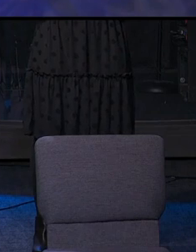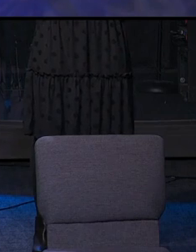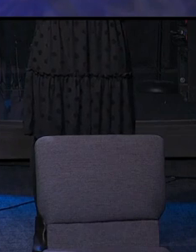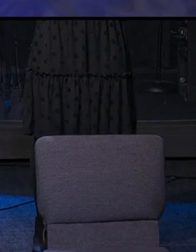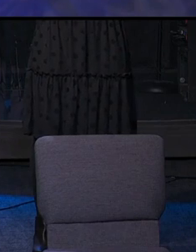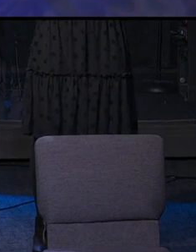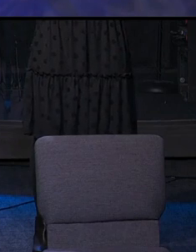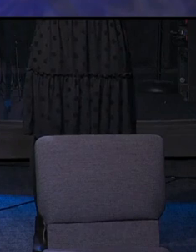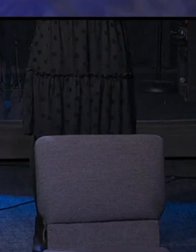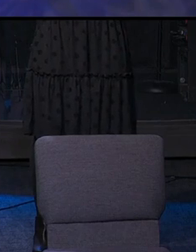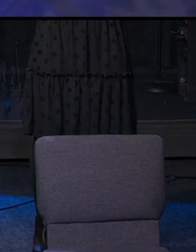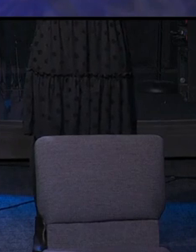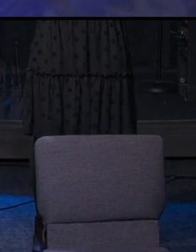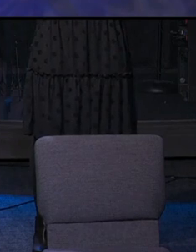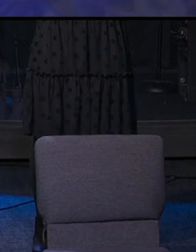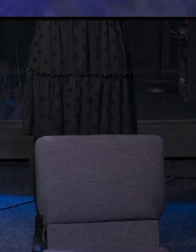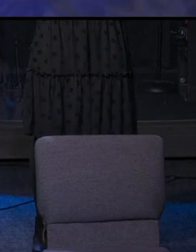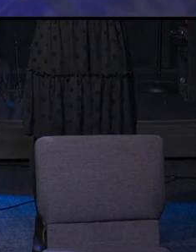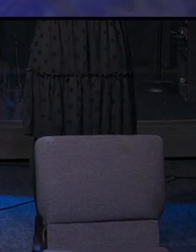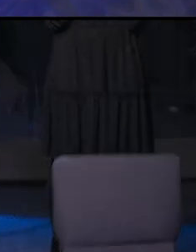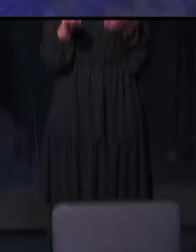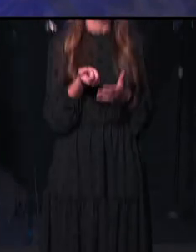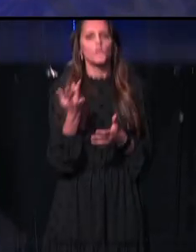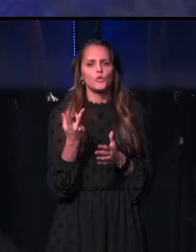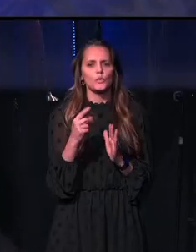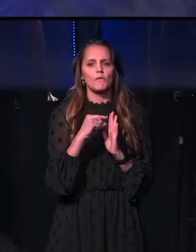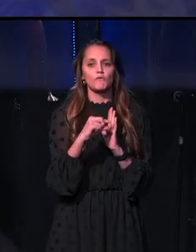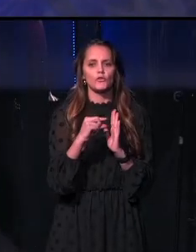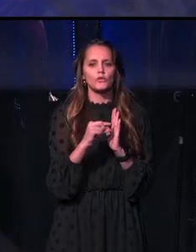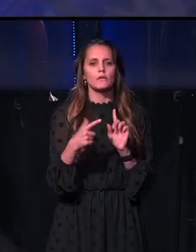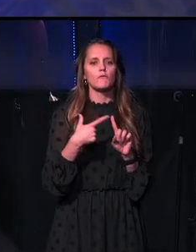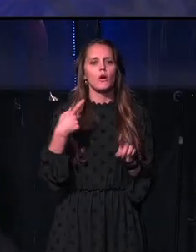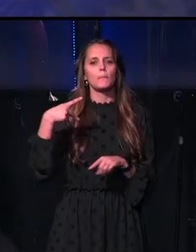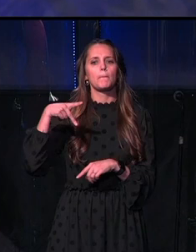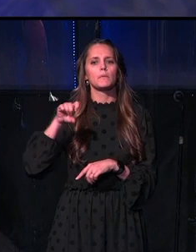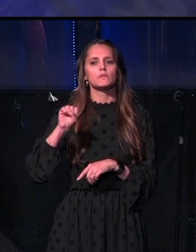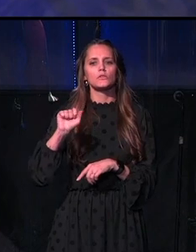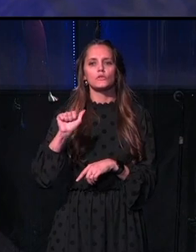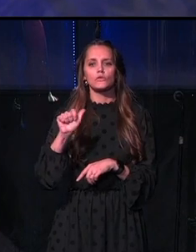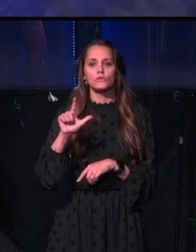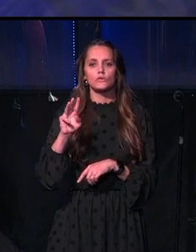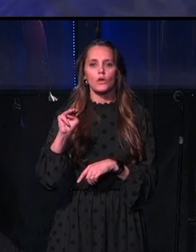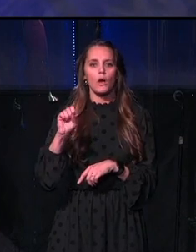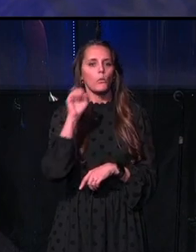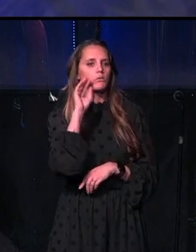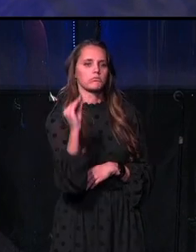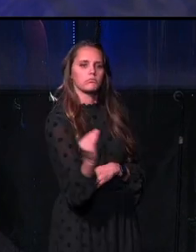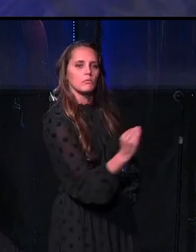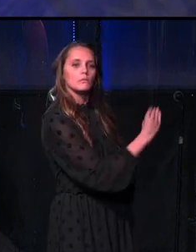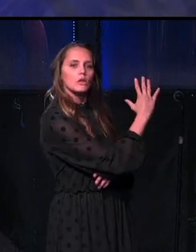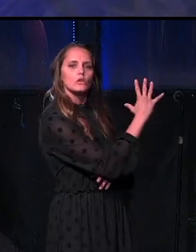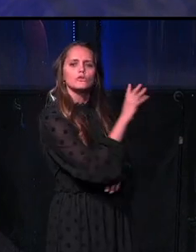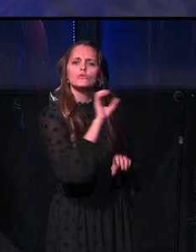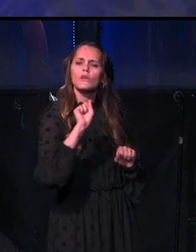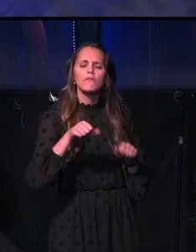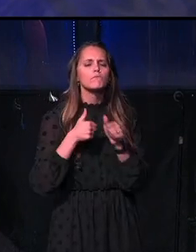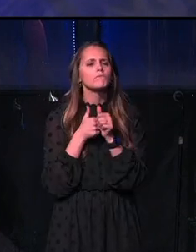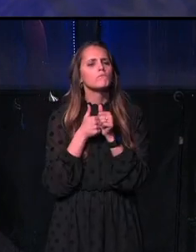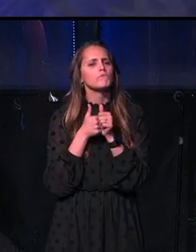service with a few verses from Psalms. They'll be up on the screen as well, so you can just follow